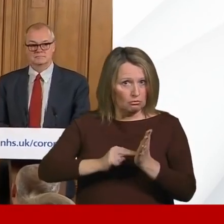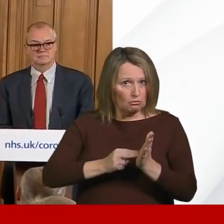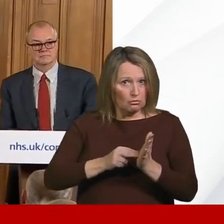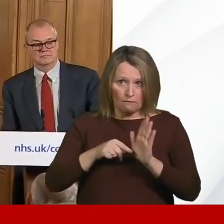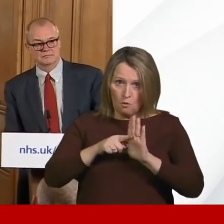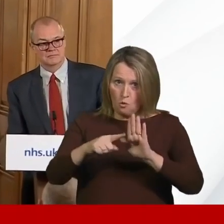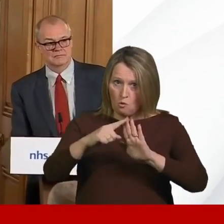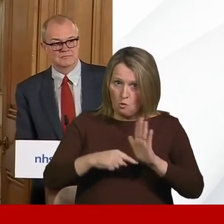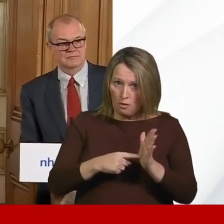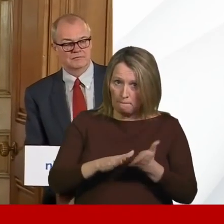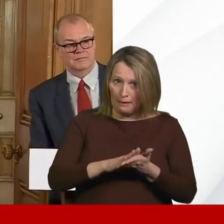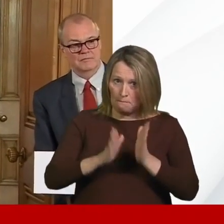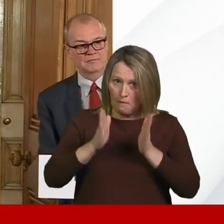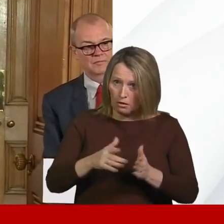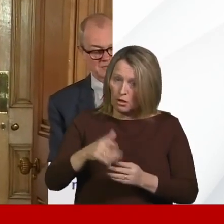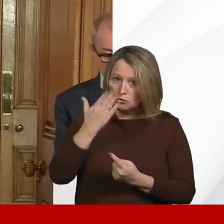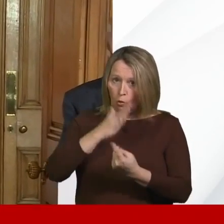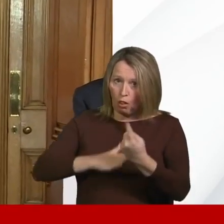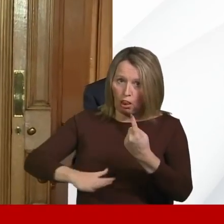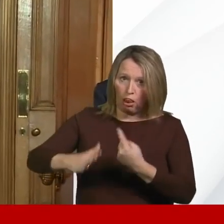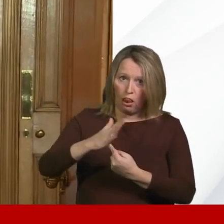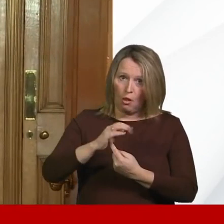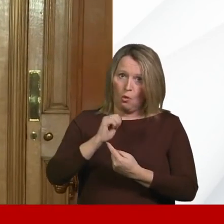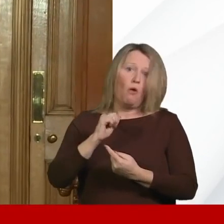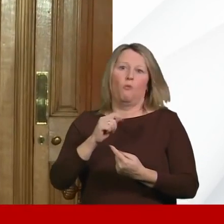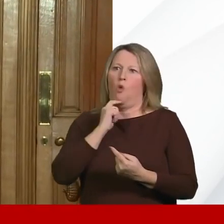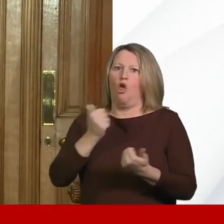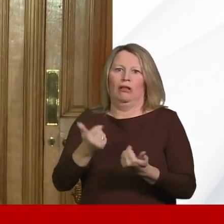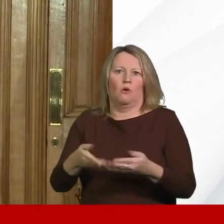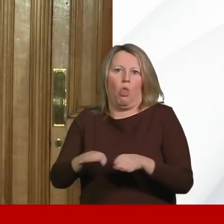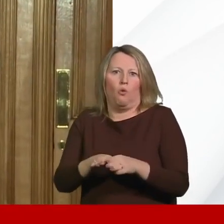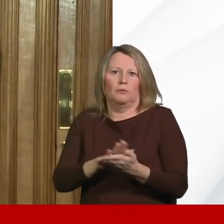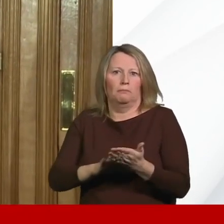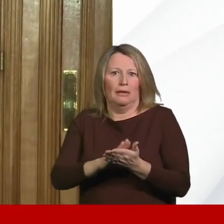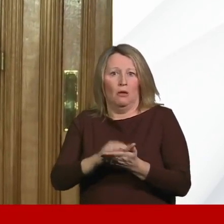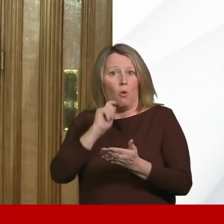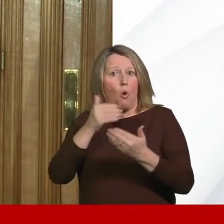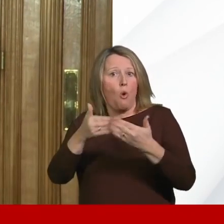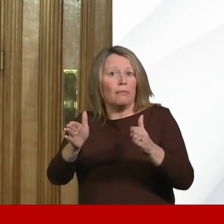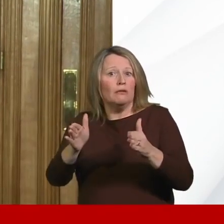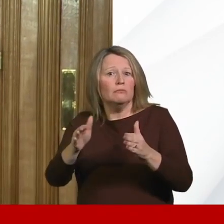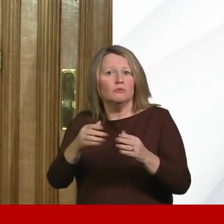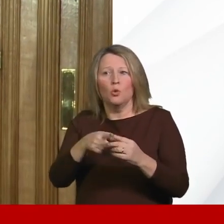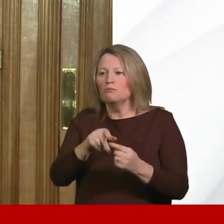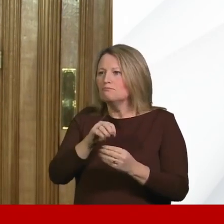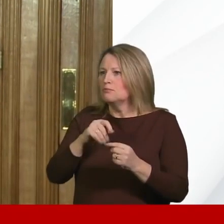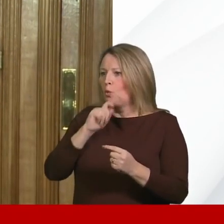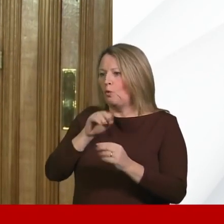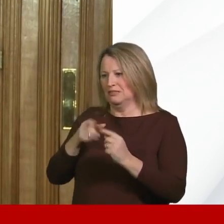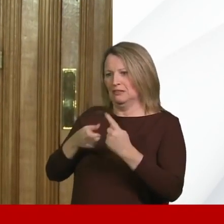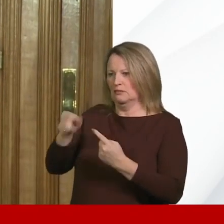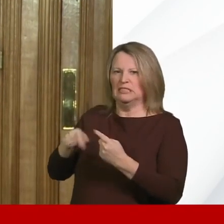very quick secondary one. The Brexit transition period. The country clearly wants you to focus on dealing with the corona crisis, what you are